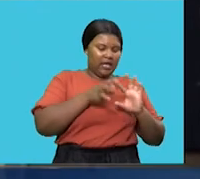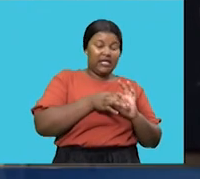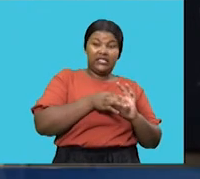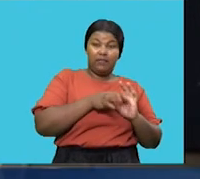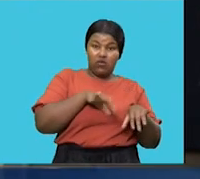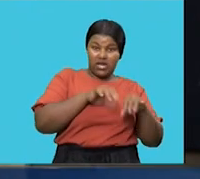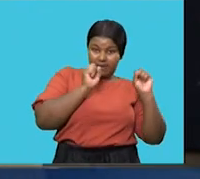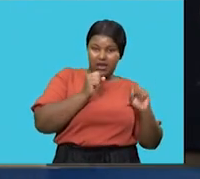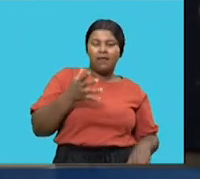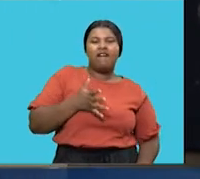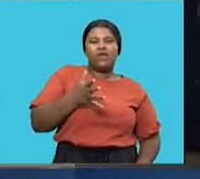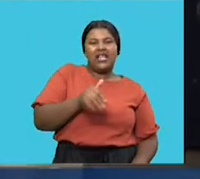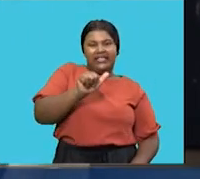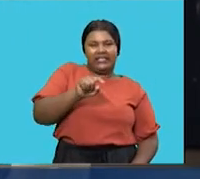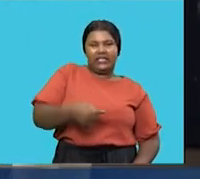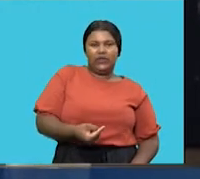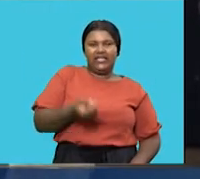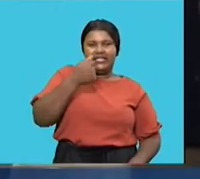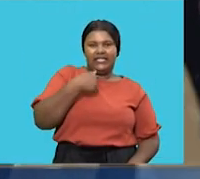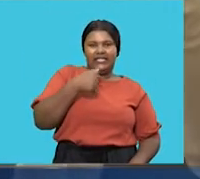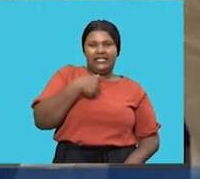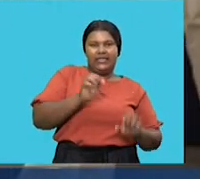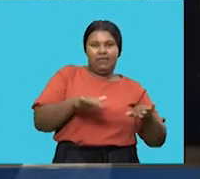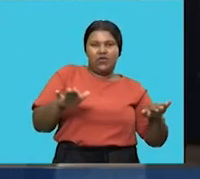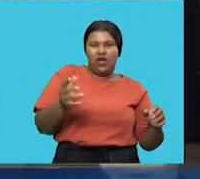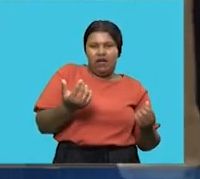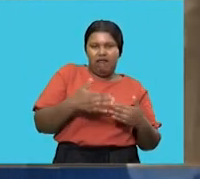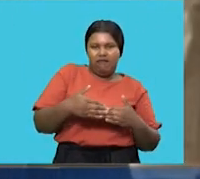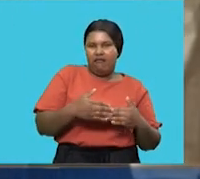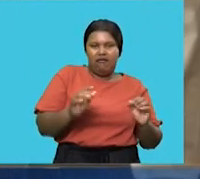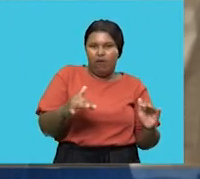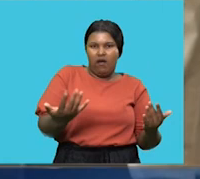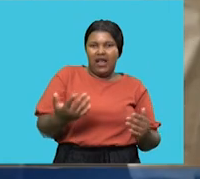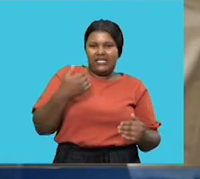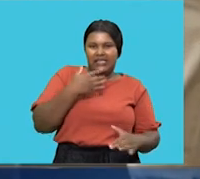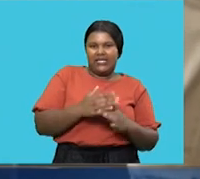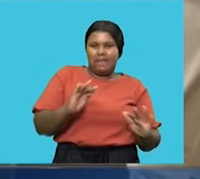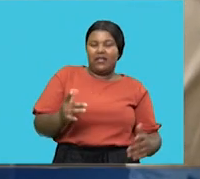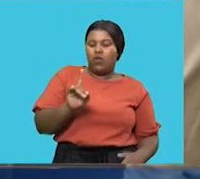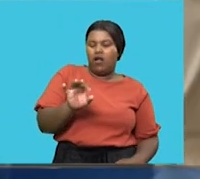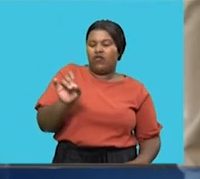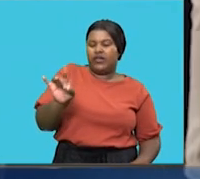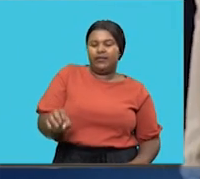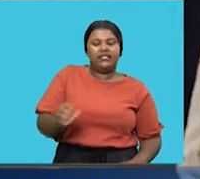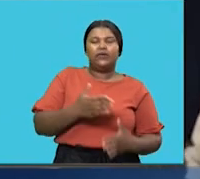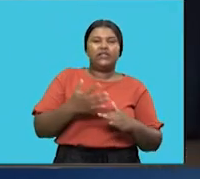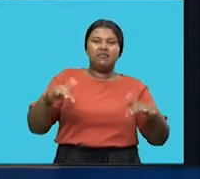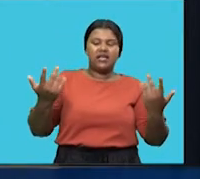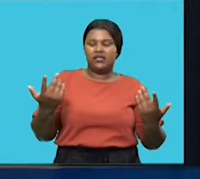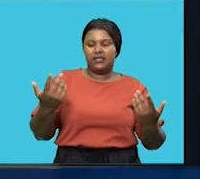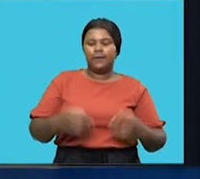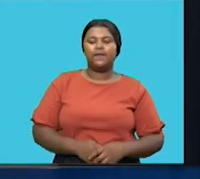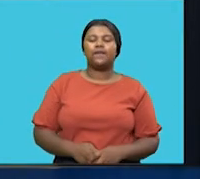6,000 kuma child-headed houses. Asisebenzi. Unemployment rate is 100%. Babu Lesufi, I think we are was